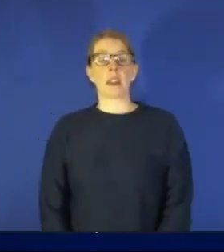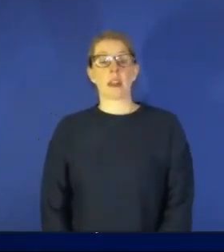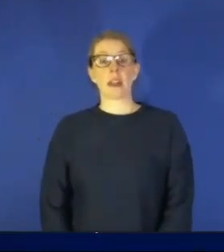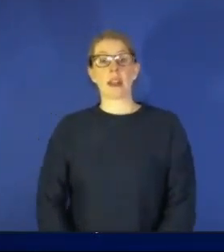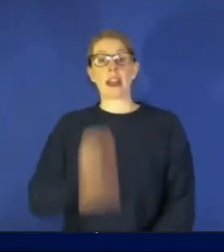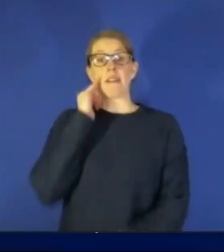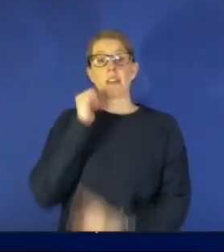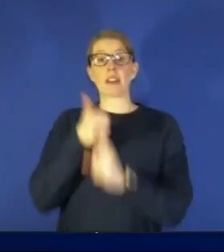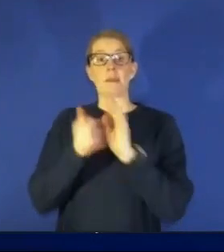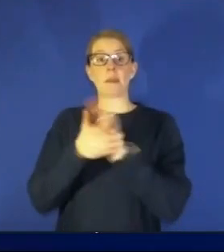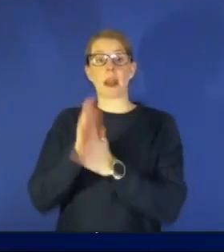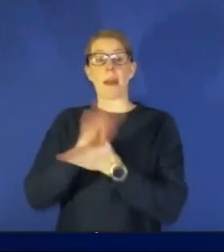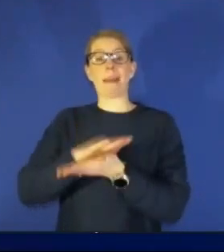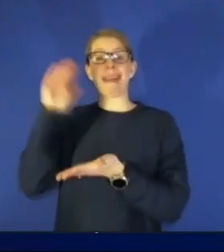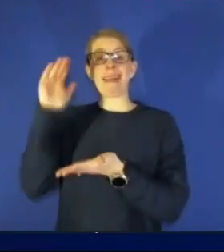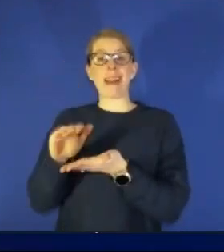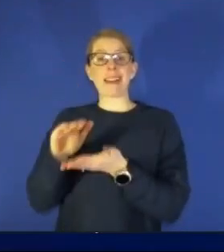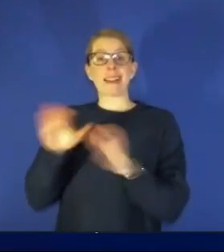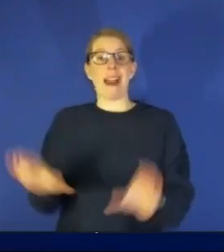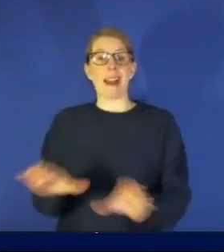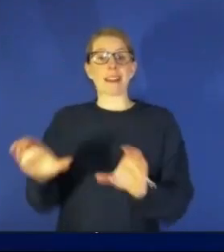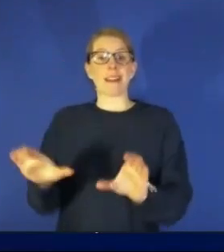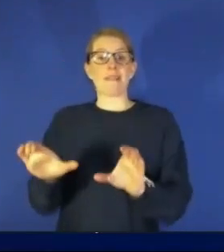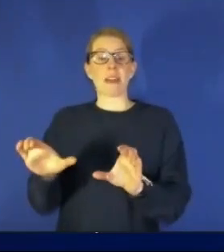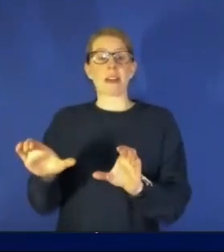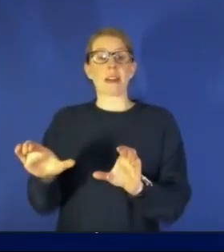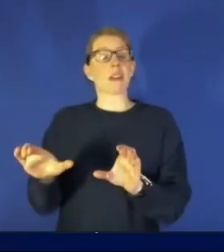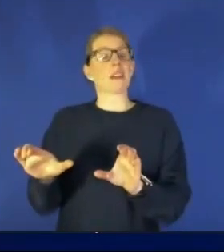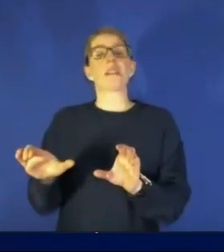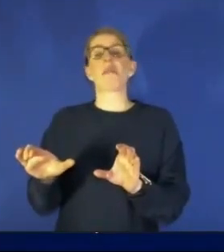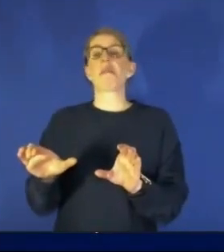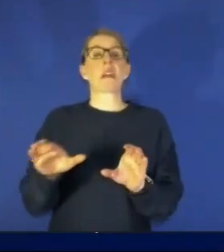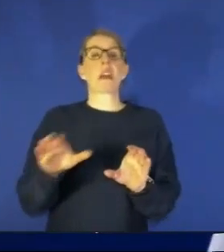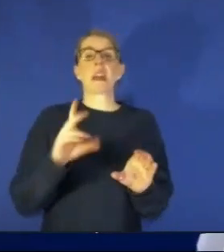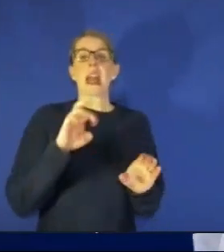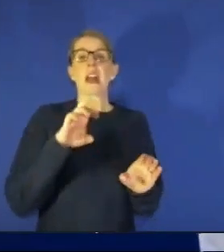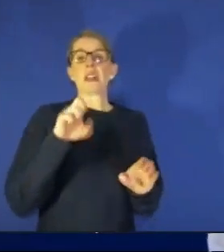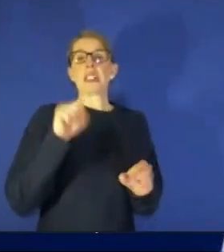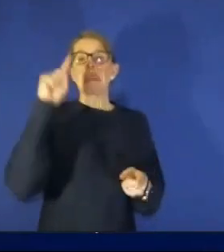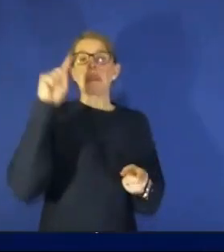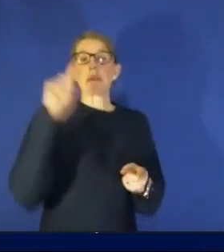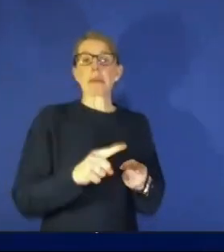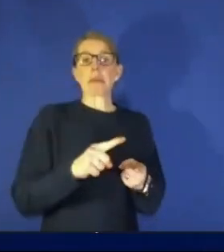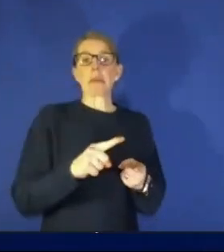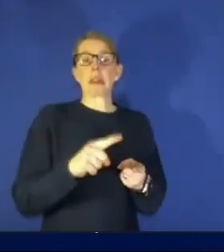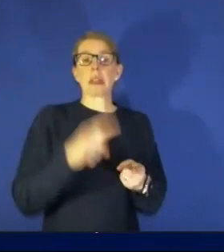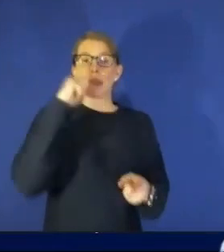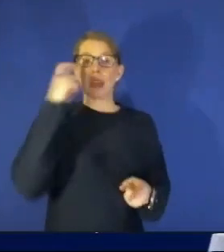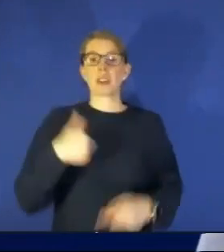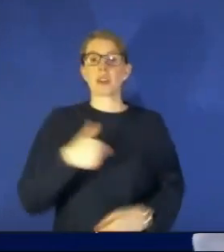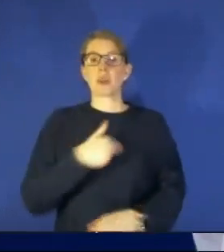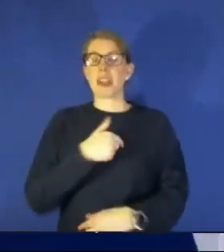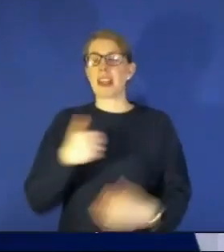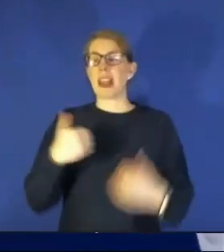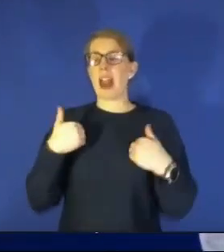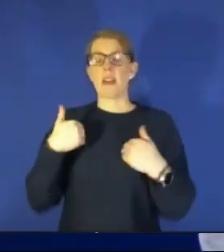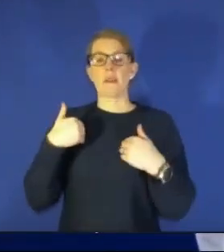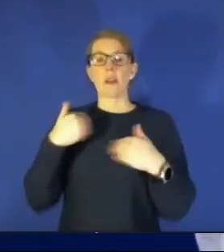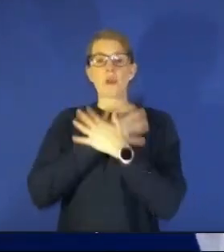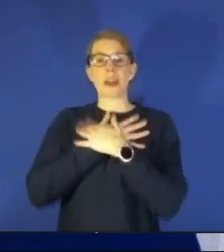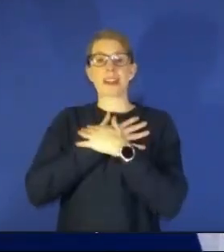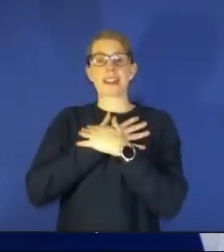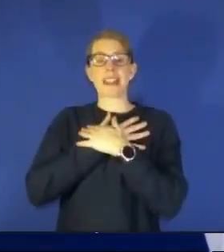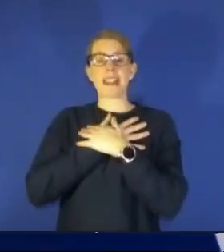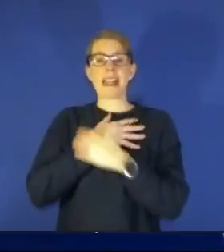less active, and you don't need as many calories because your what we call the resting energy expenditure, how much your